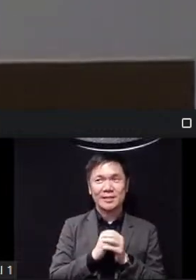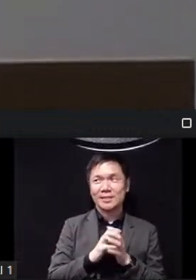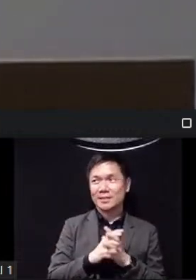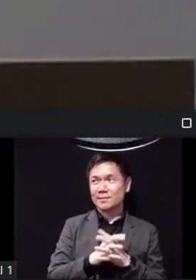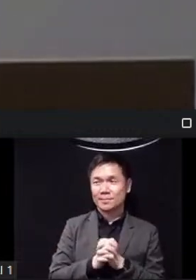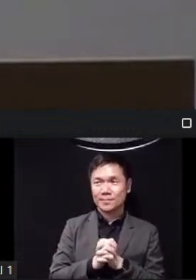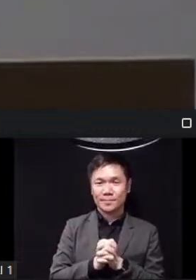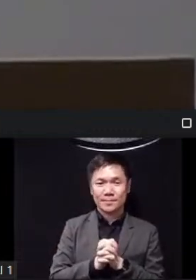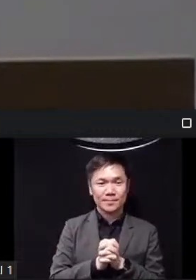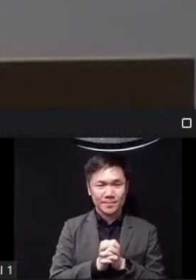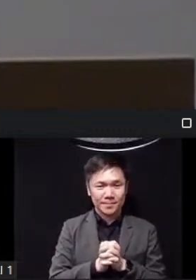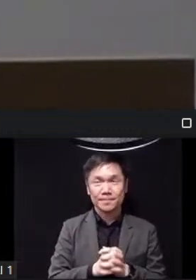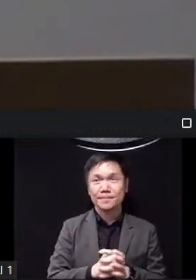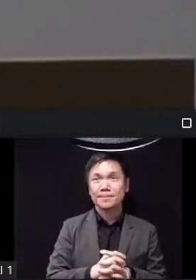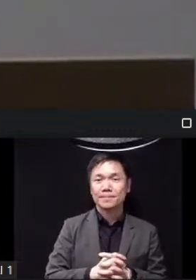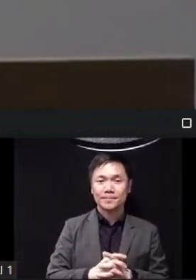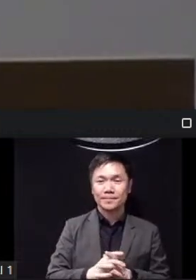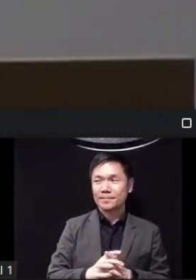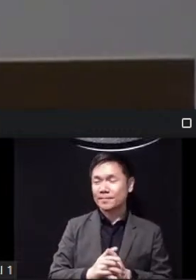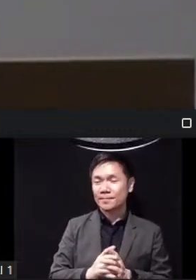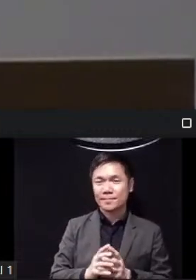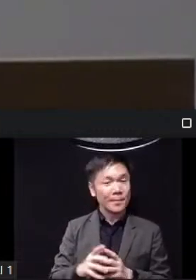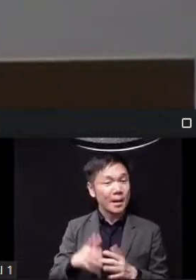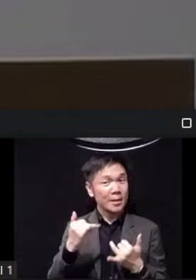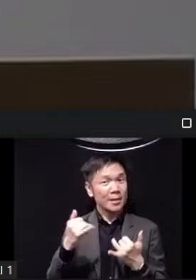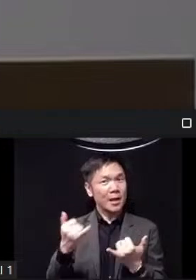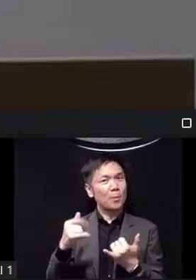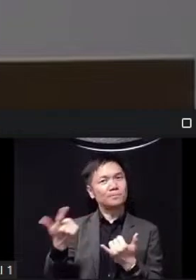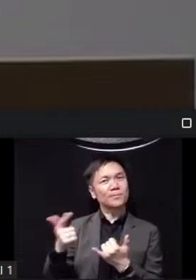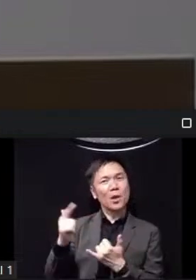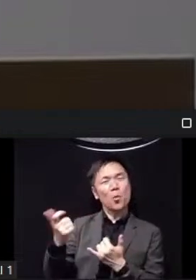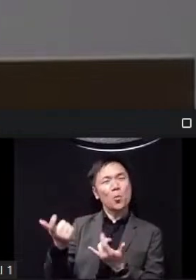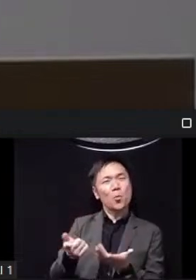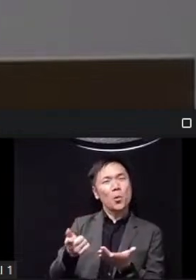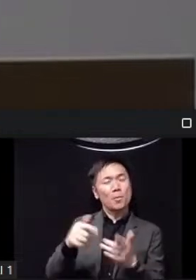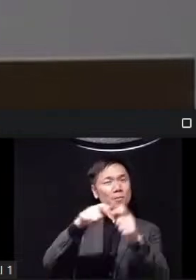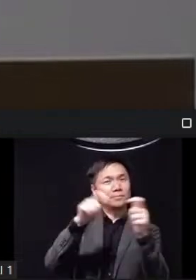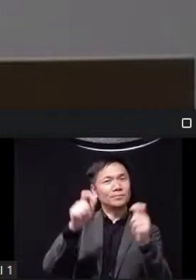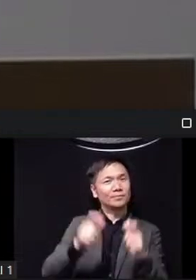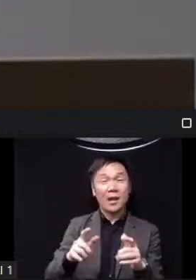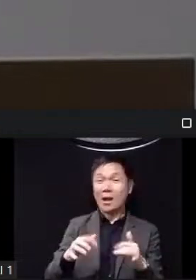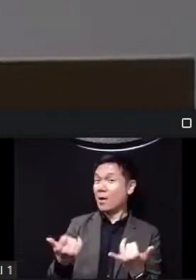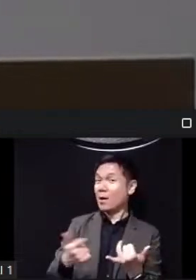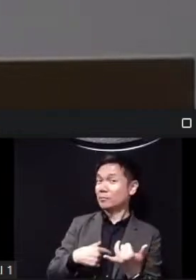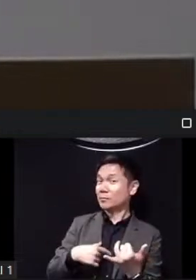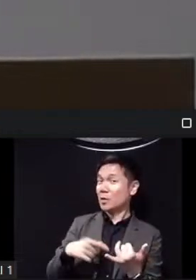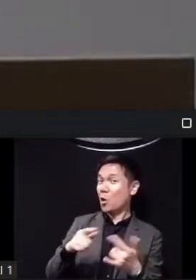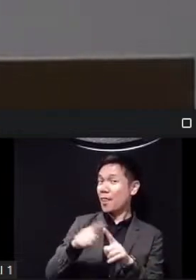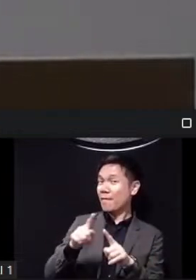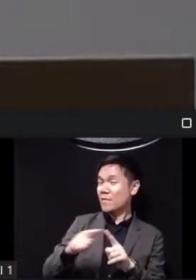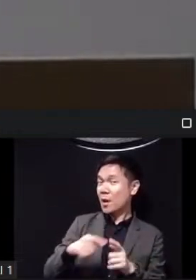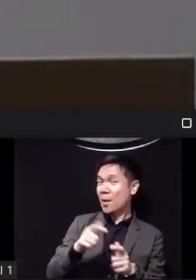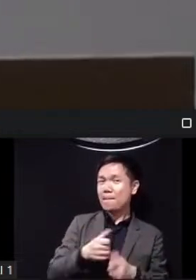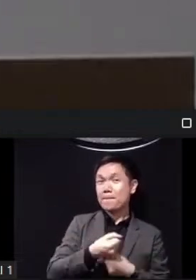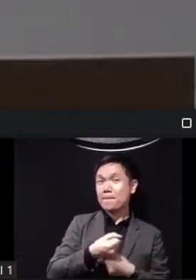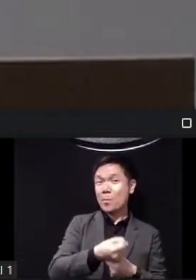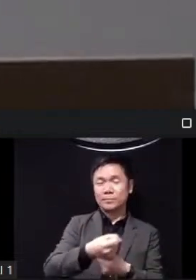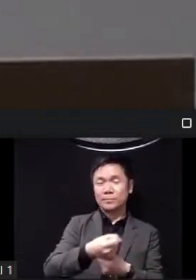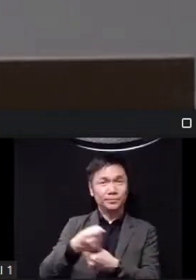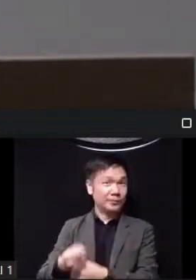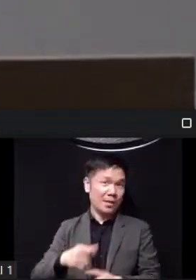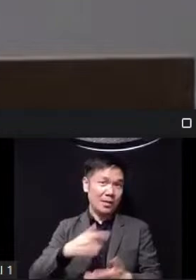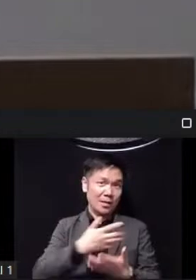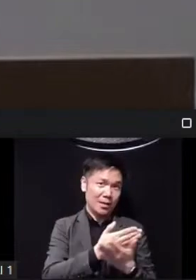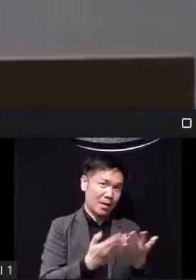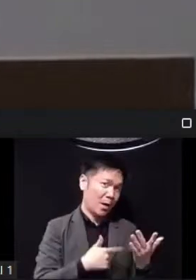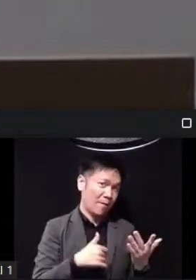It is my pleasure to report on behalf of the Bureau on the status of credentials of the representatives